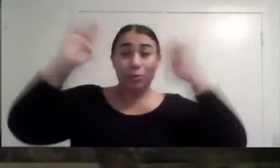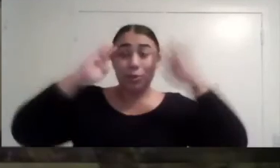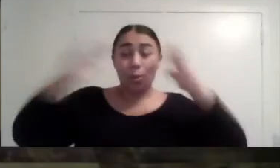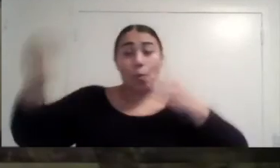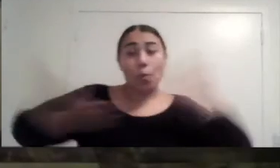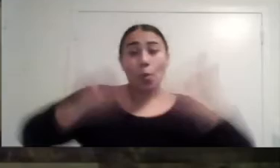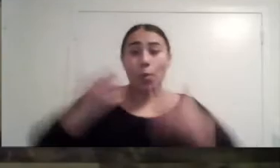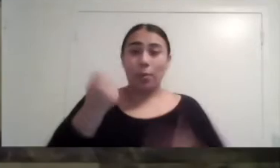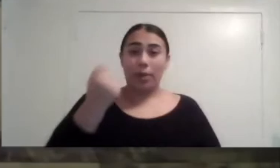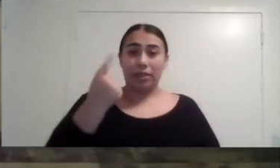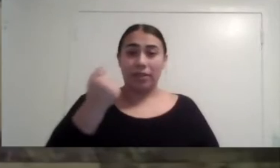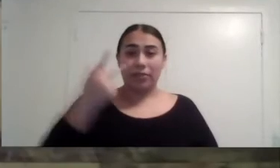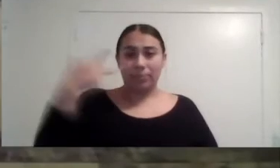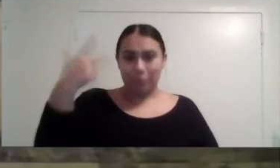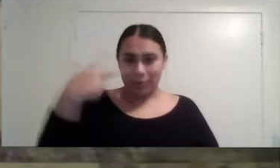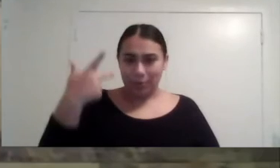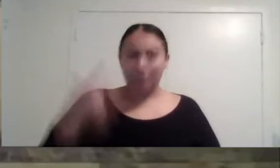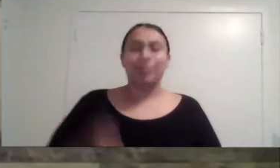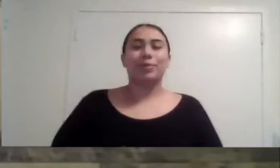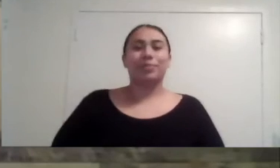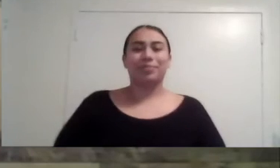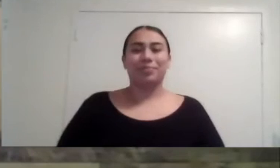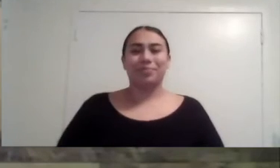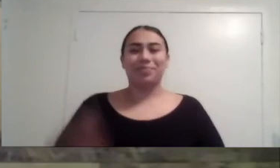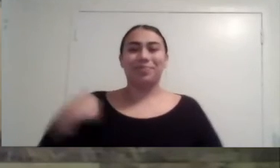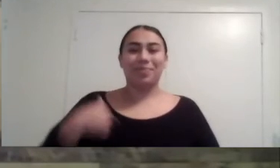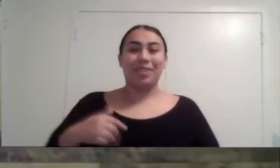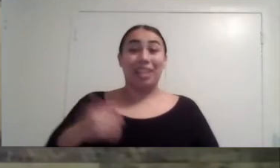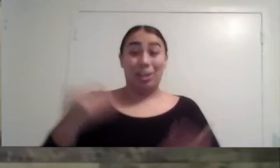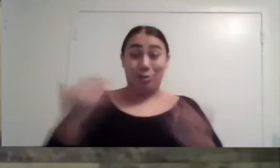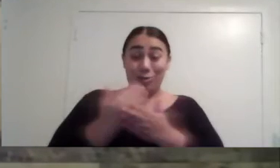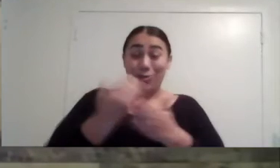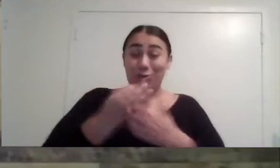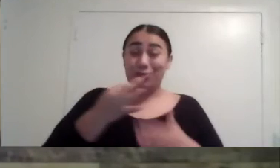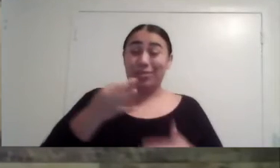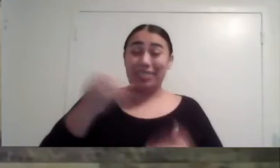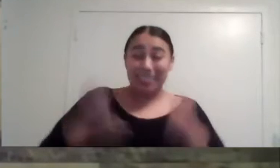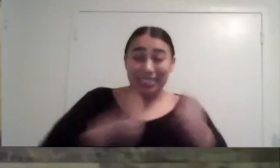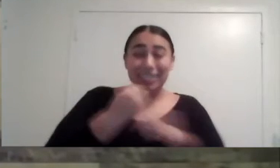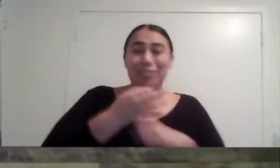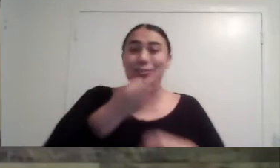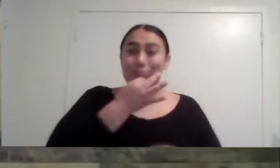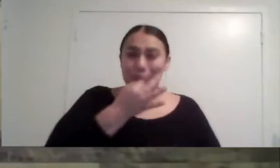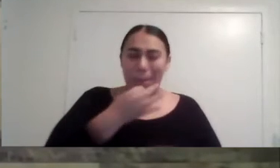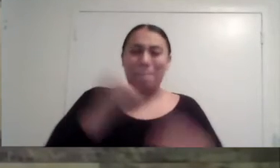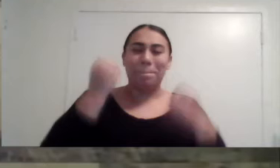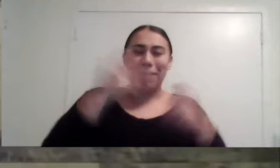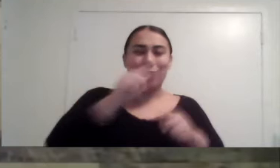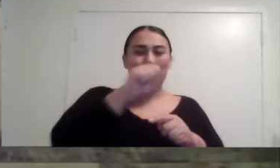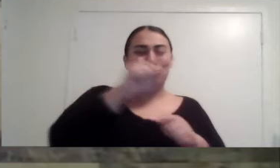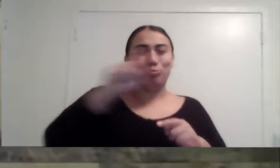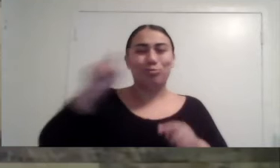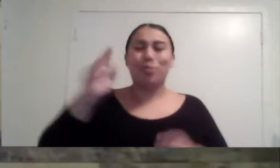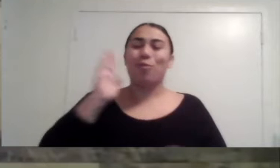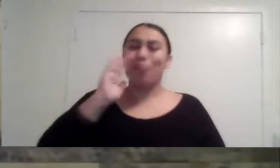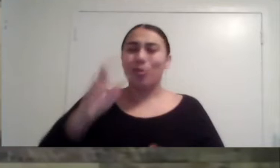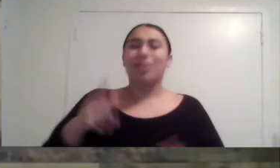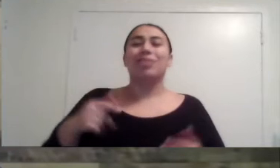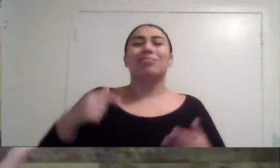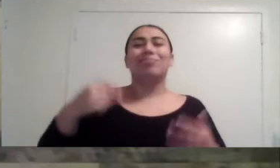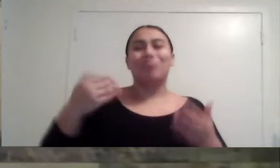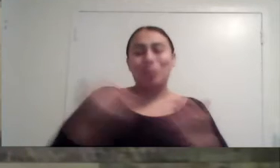Hi, everybody, and welcome to the 11th episode of the Medical Cannabis Now series. With the new year approaching, we wanted to go